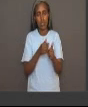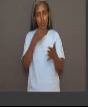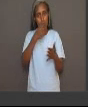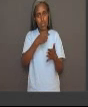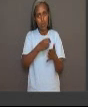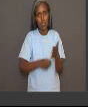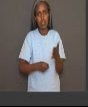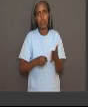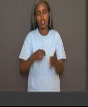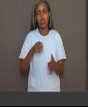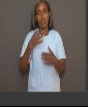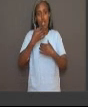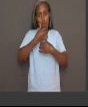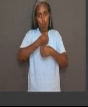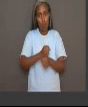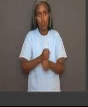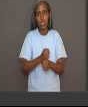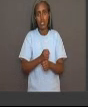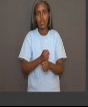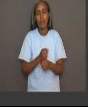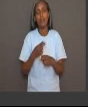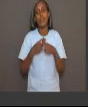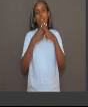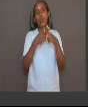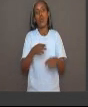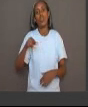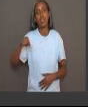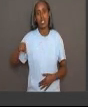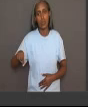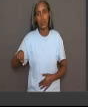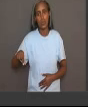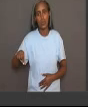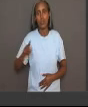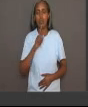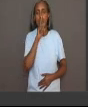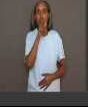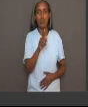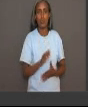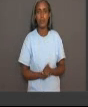or conclusion called Q is true.